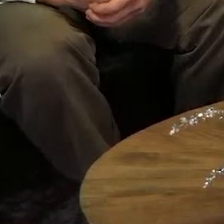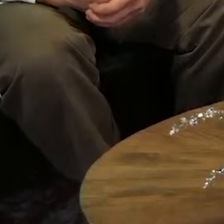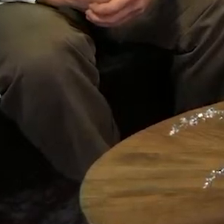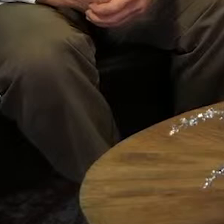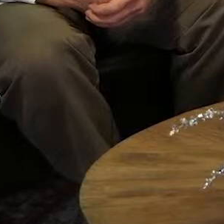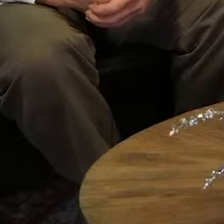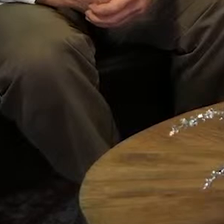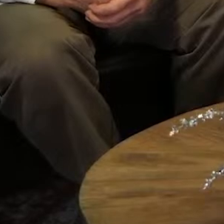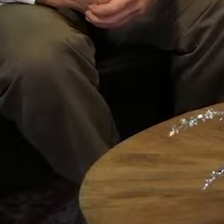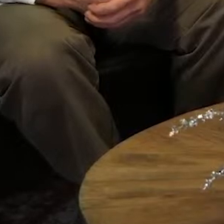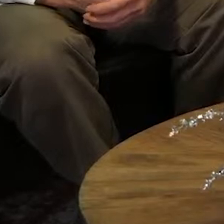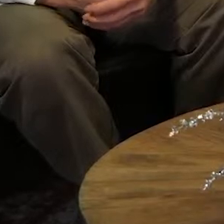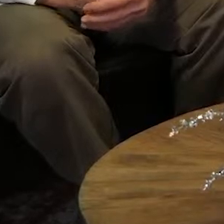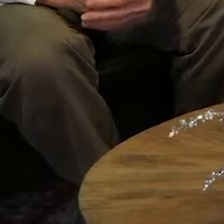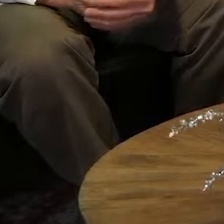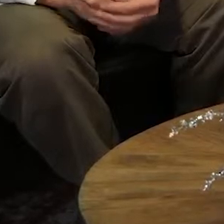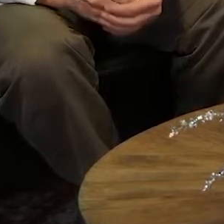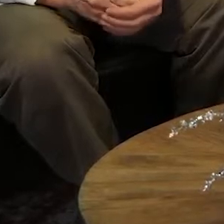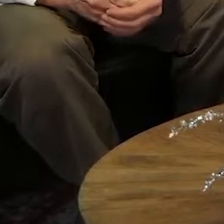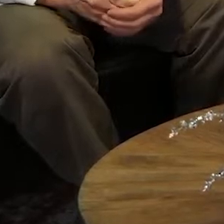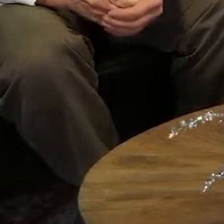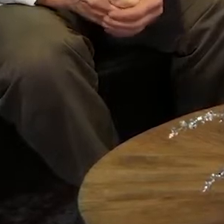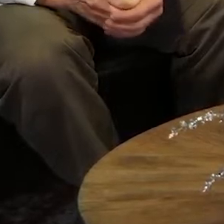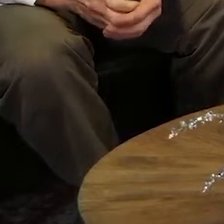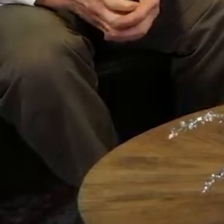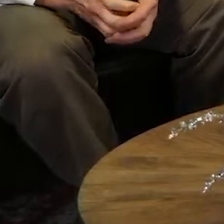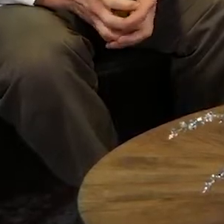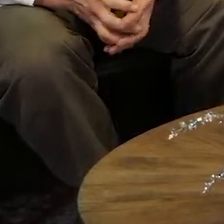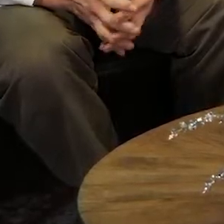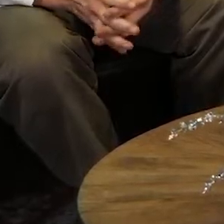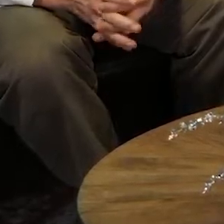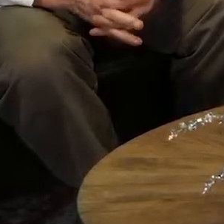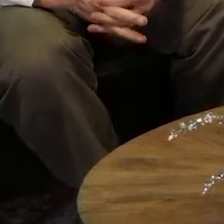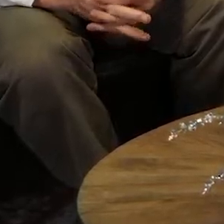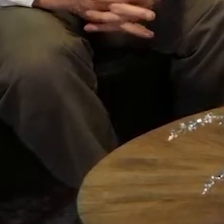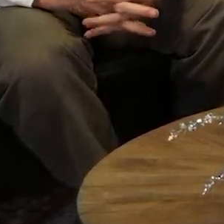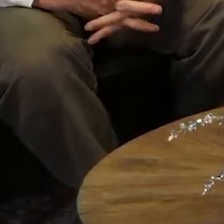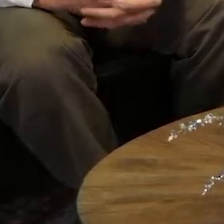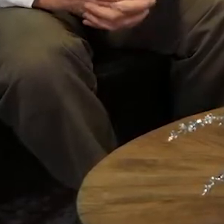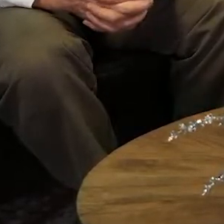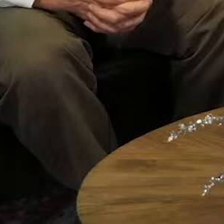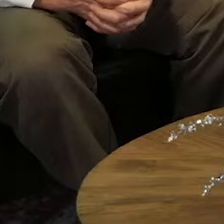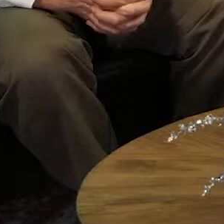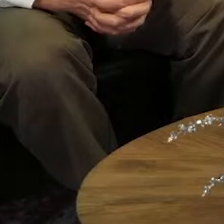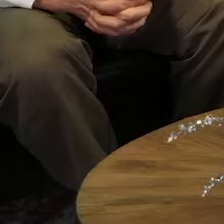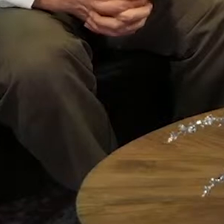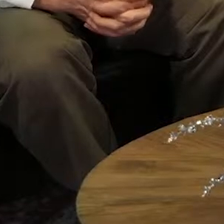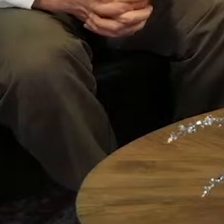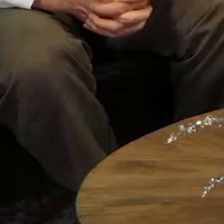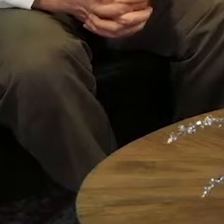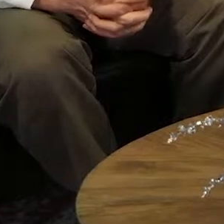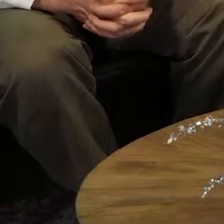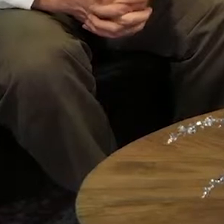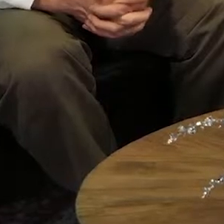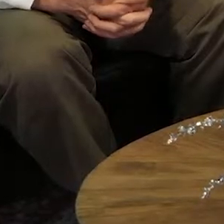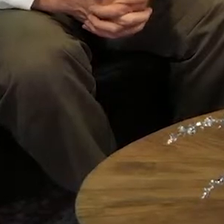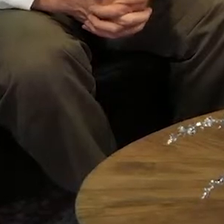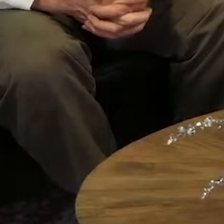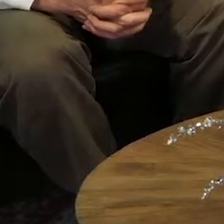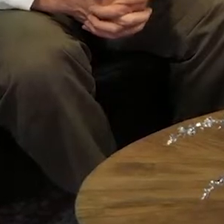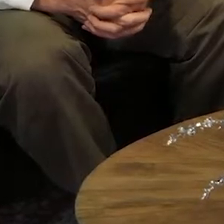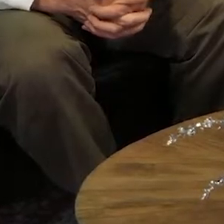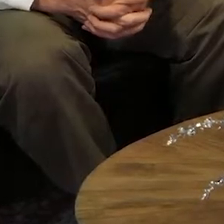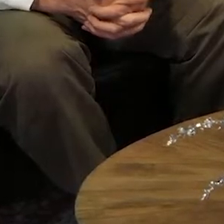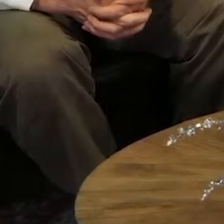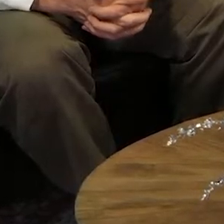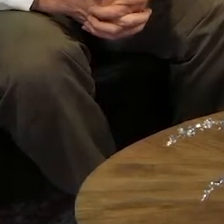of our colleague, Alexis Del Cid. Back in June, Alexis shared a very personal story. It was a difficult decision